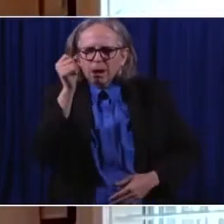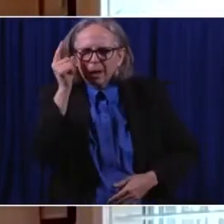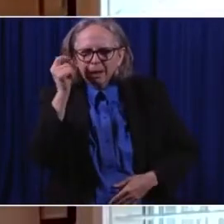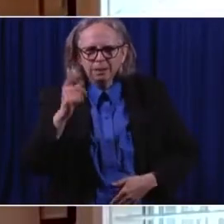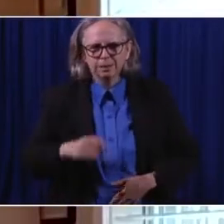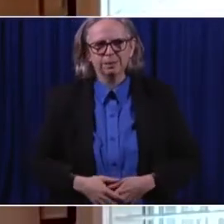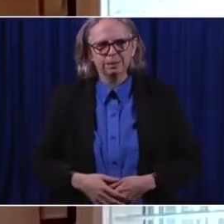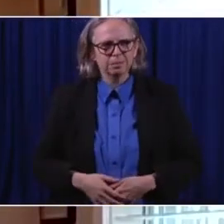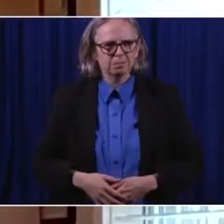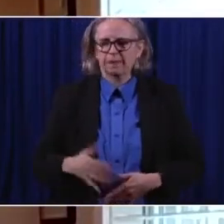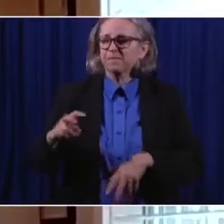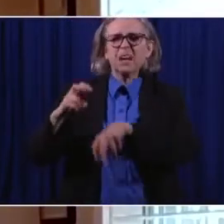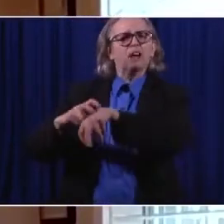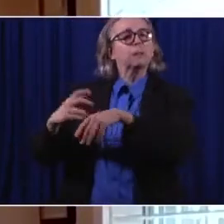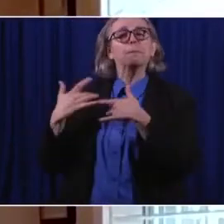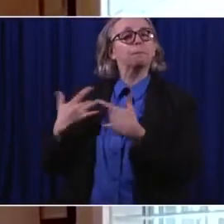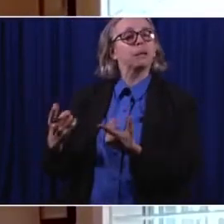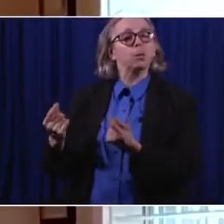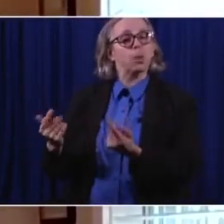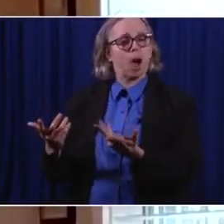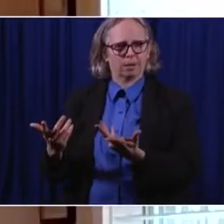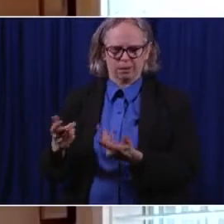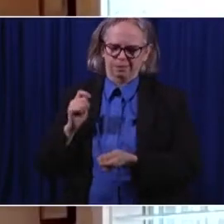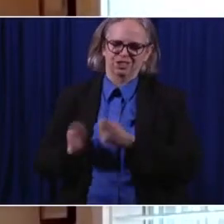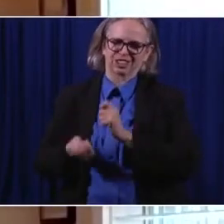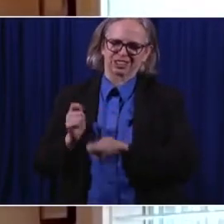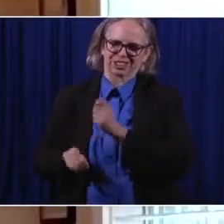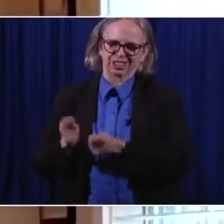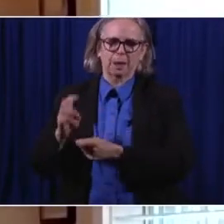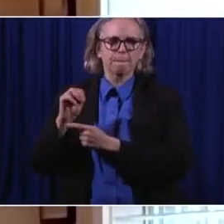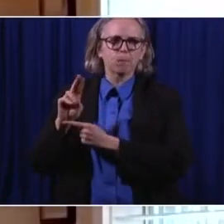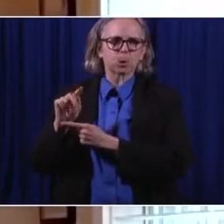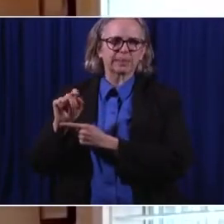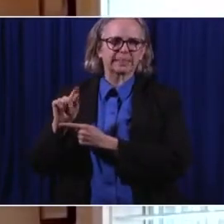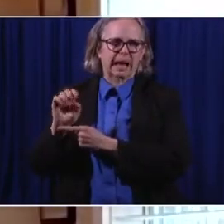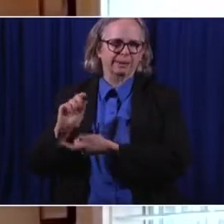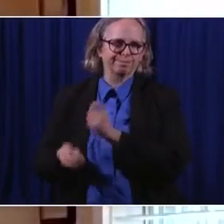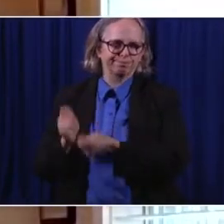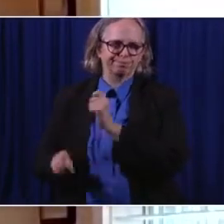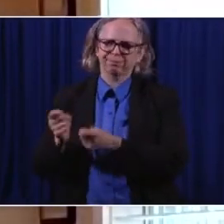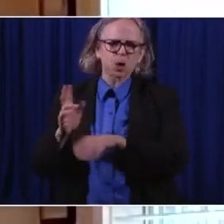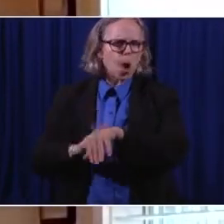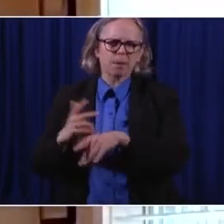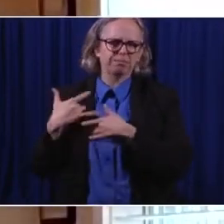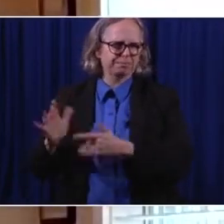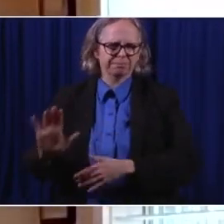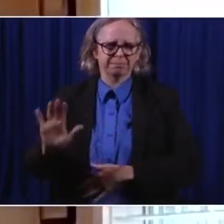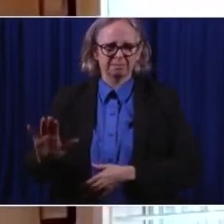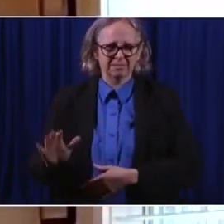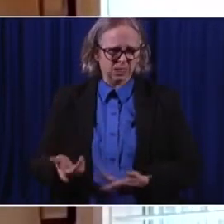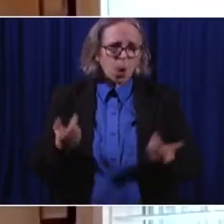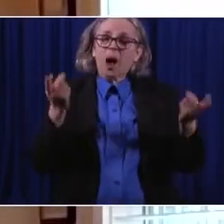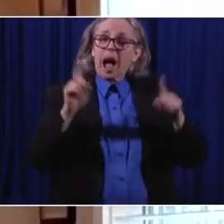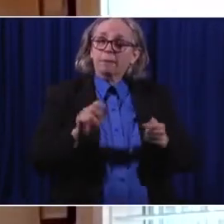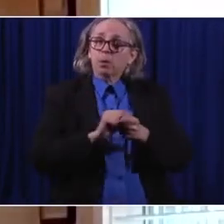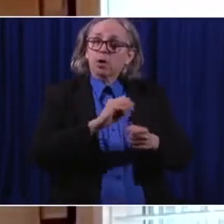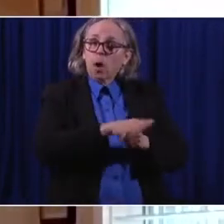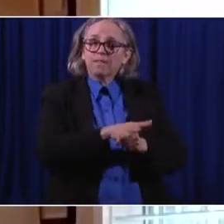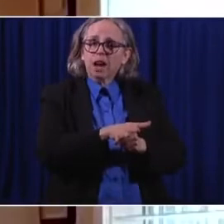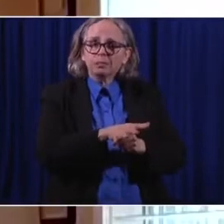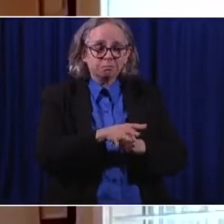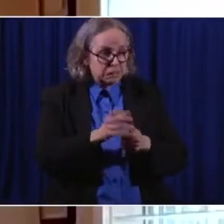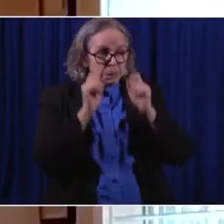They change over time. And it is not at all surprising that we are seeing mutations occurring in this